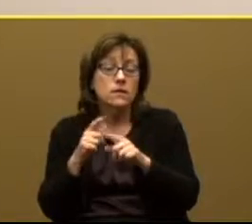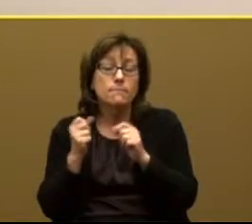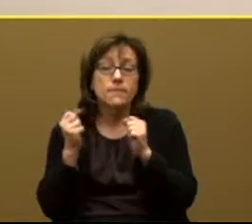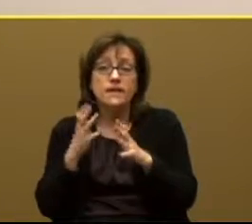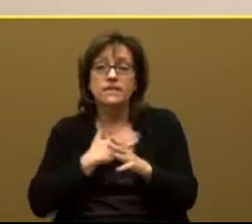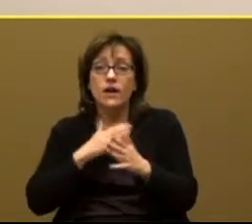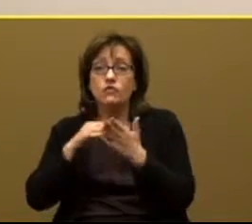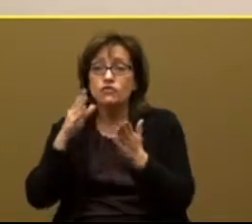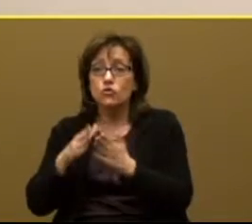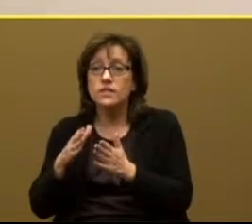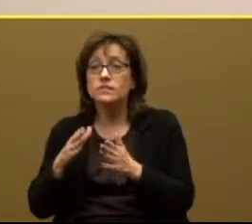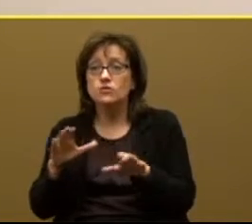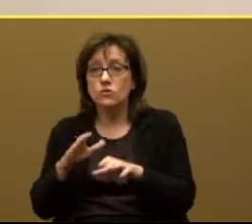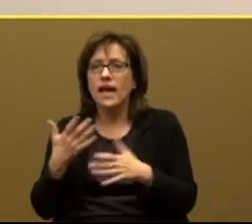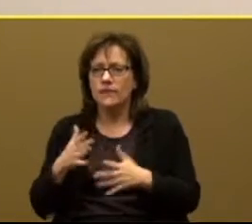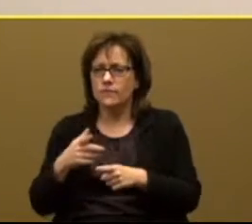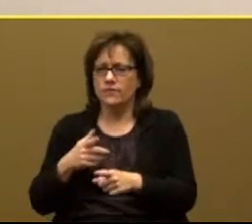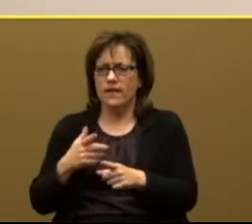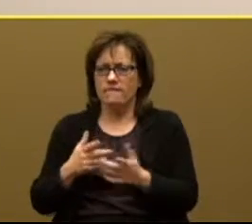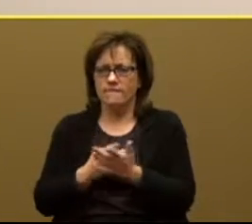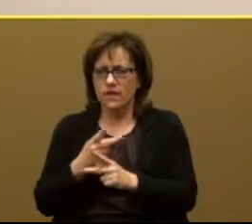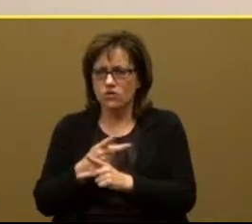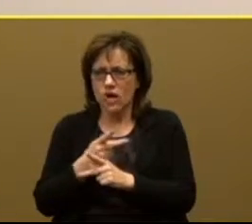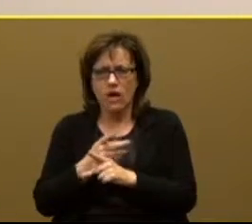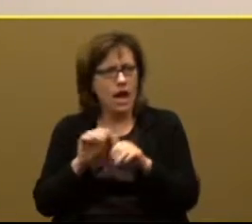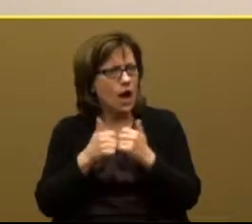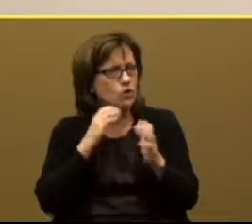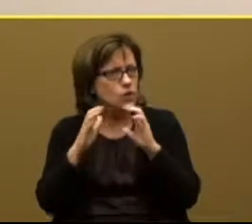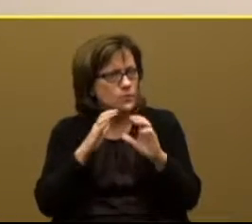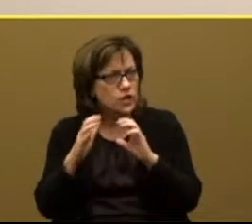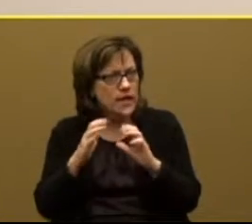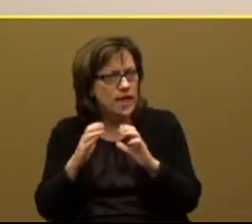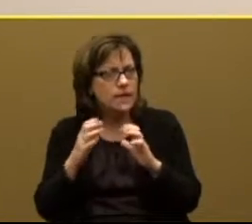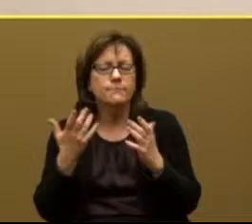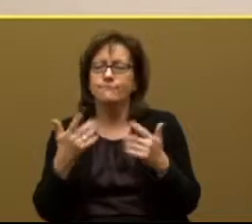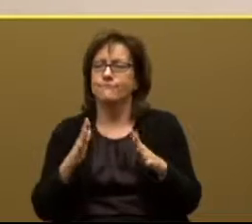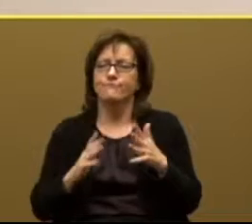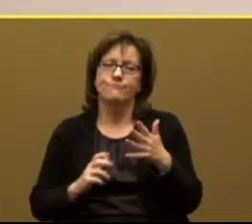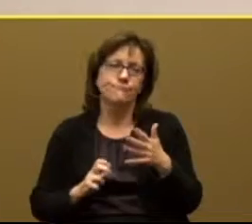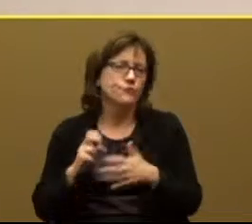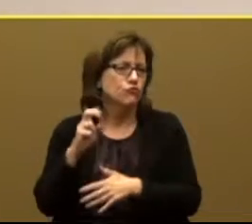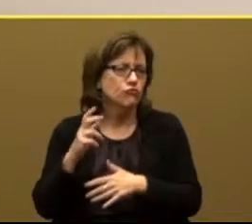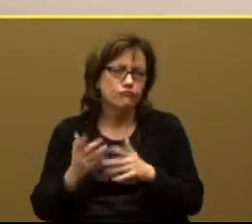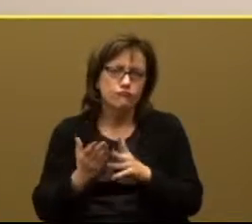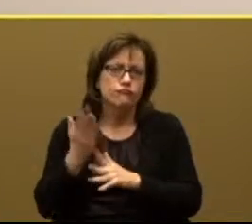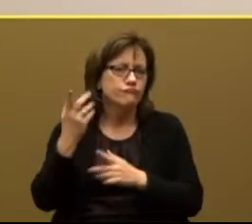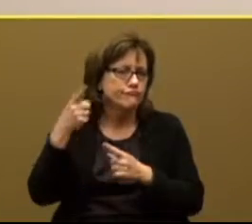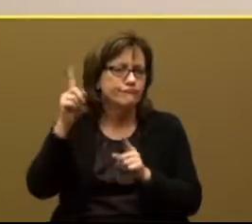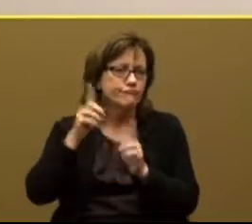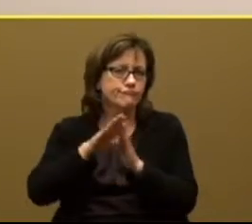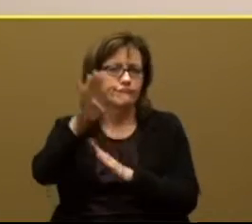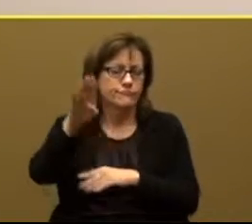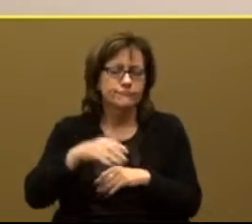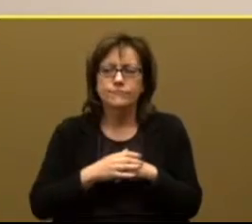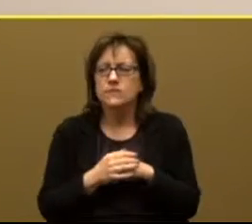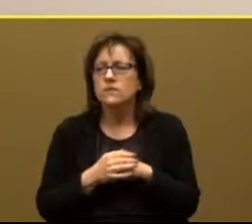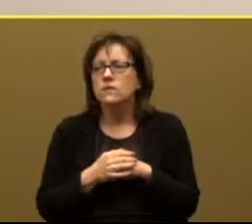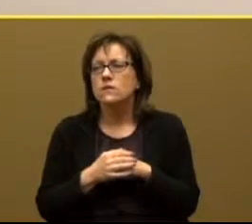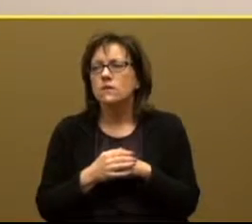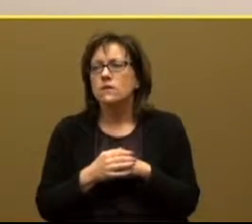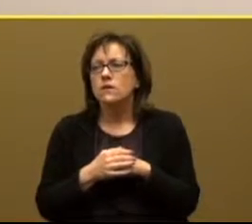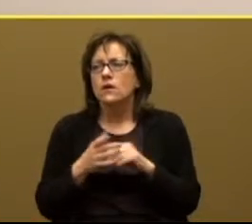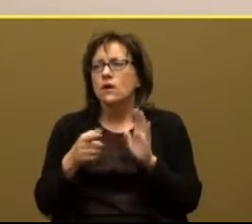do. Once they figure out how to communicate, it's going to go quickly. So we're going to show you some different things today